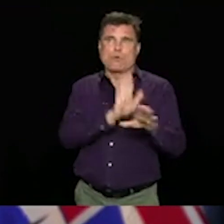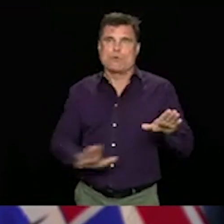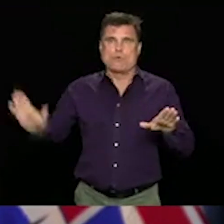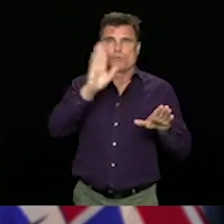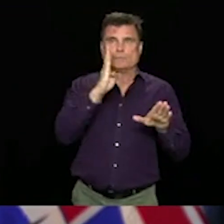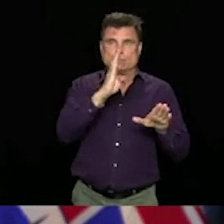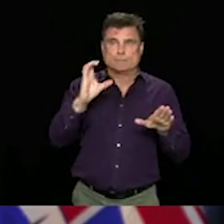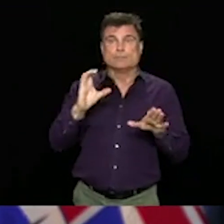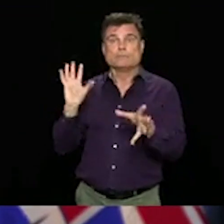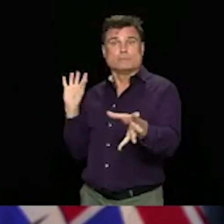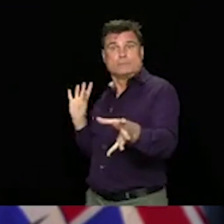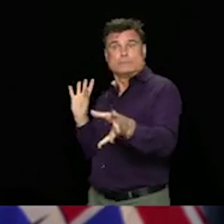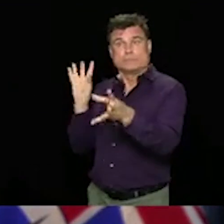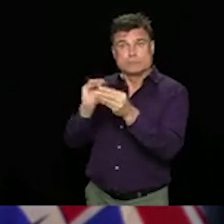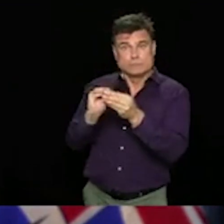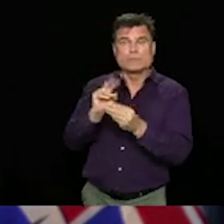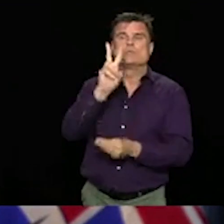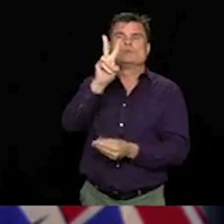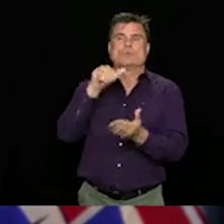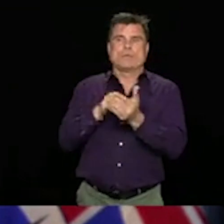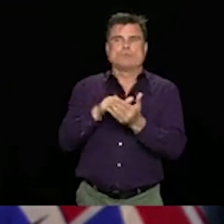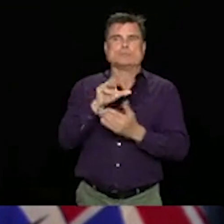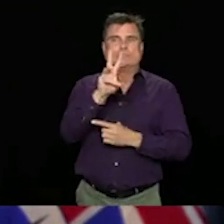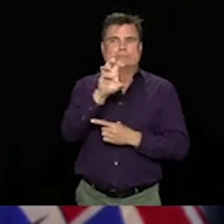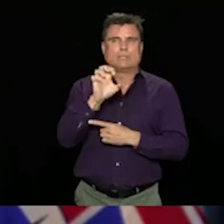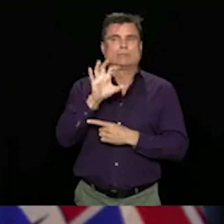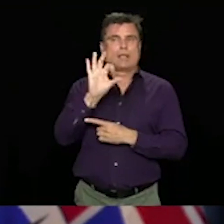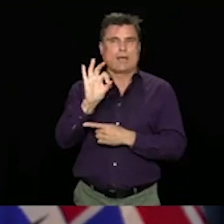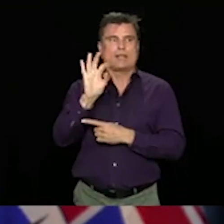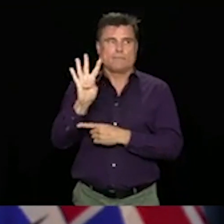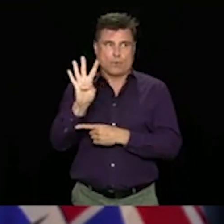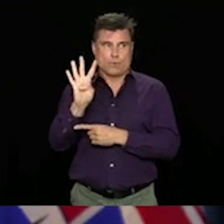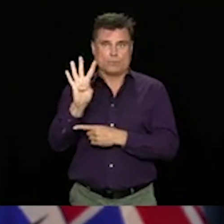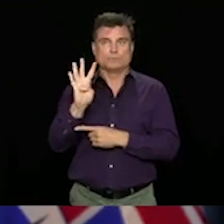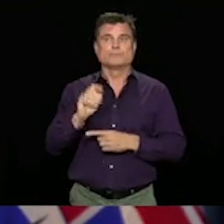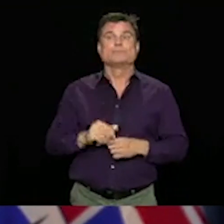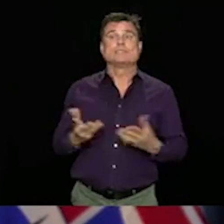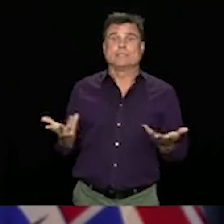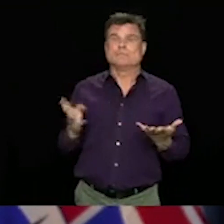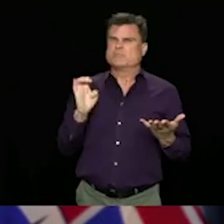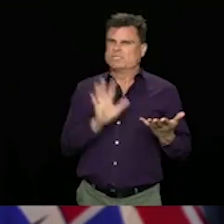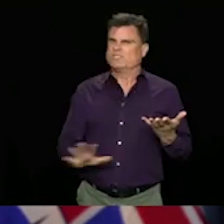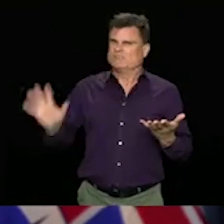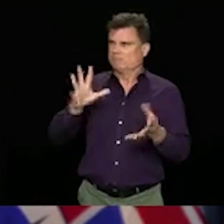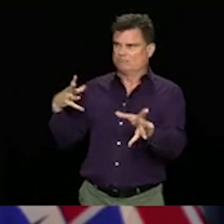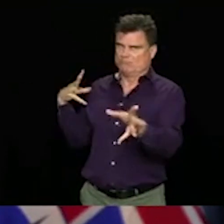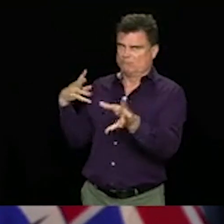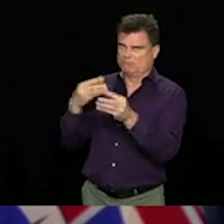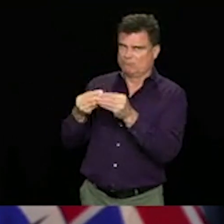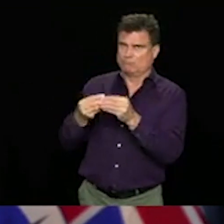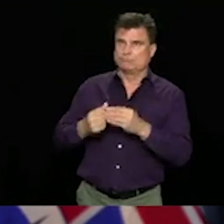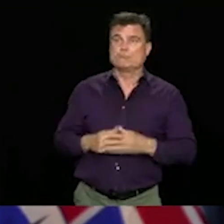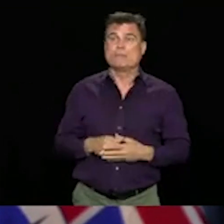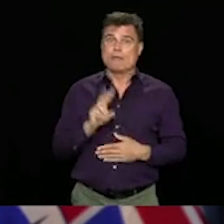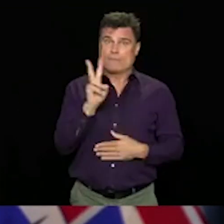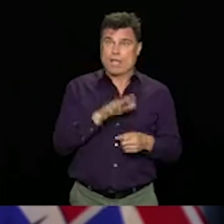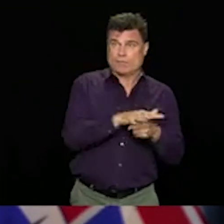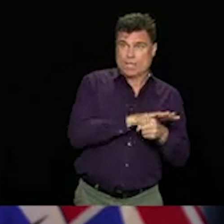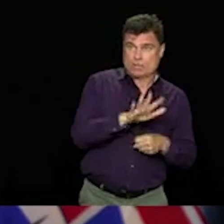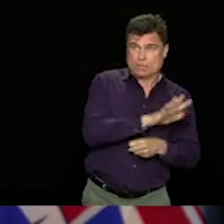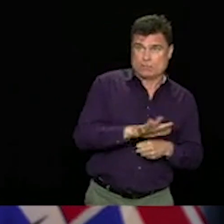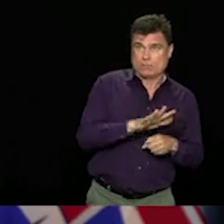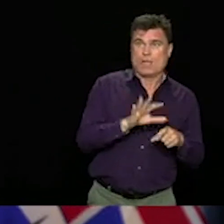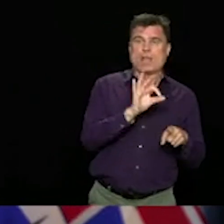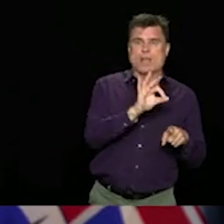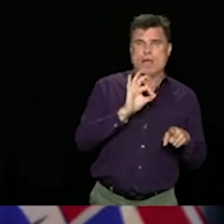Columbia, bringing our total to 2,694 people with COVID-19. That includes